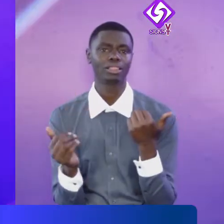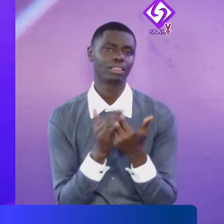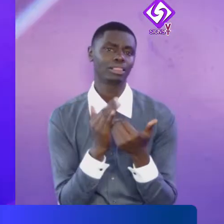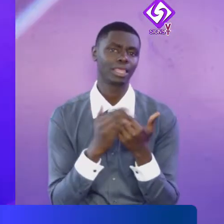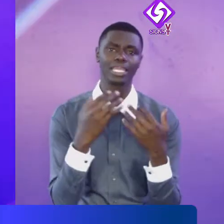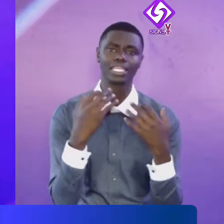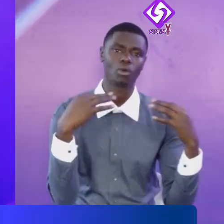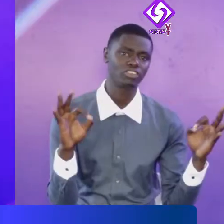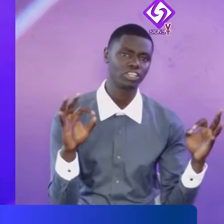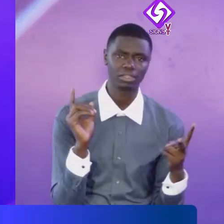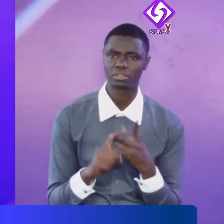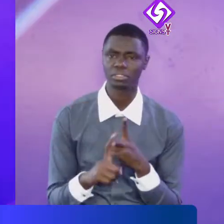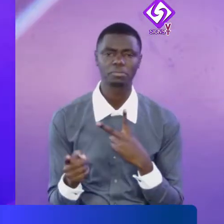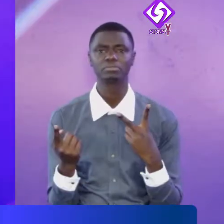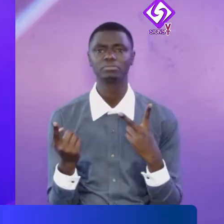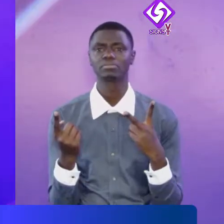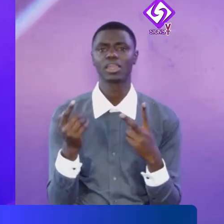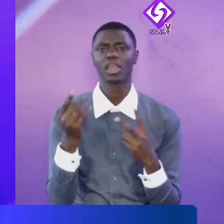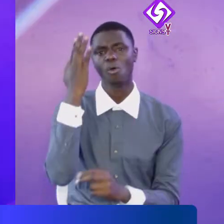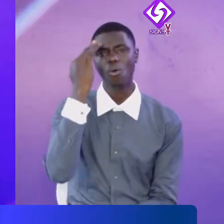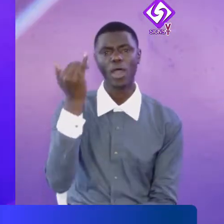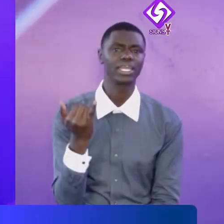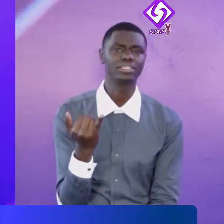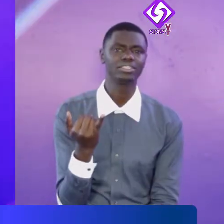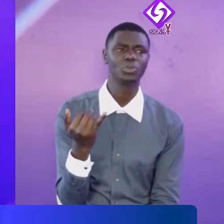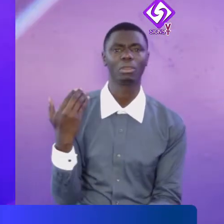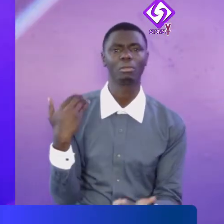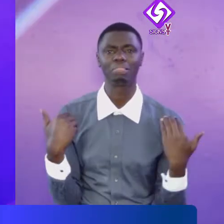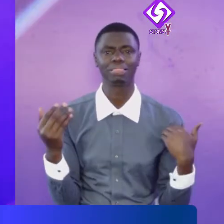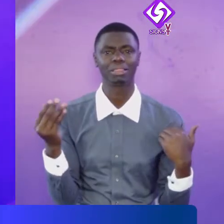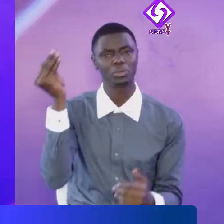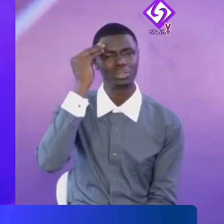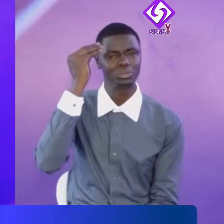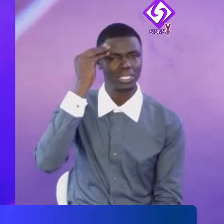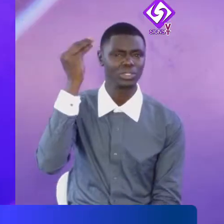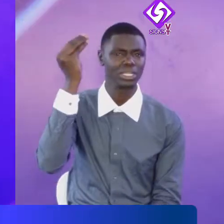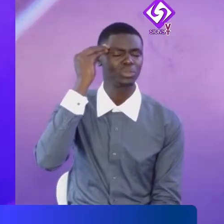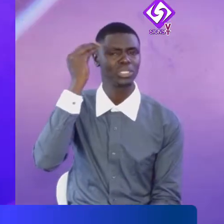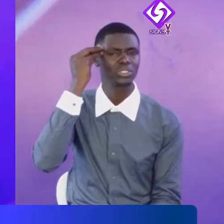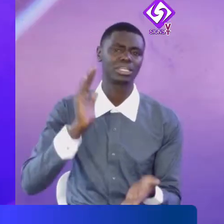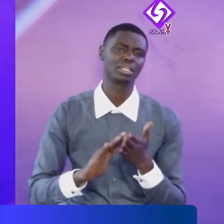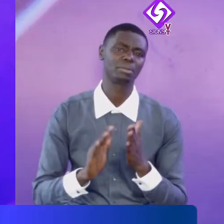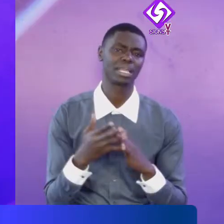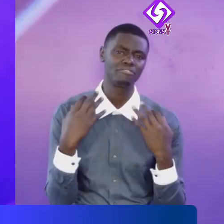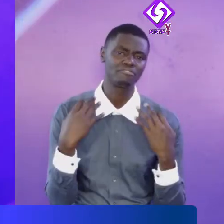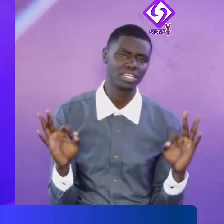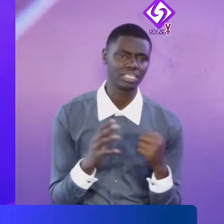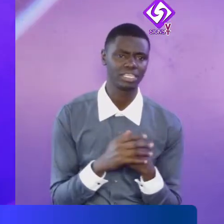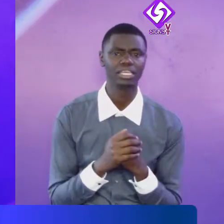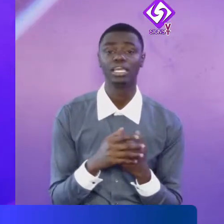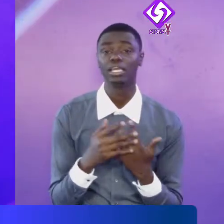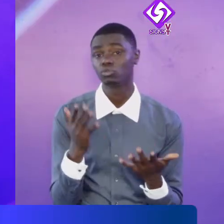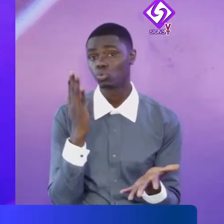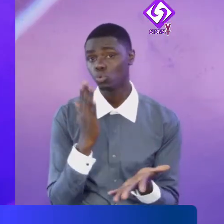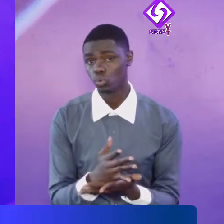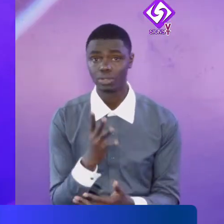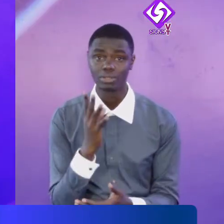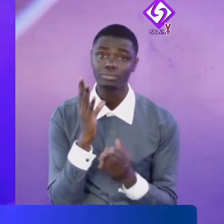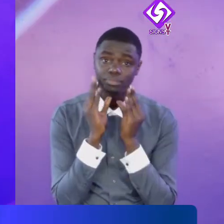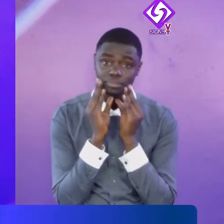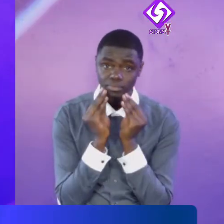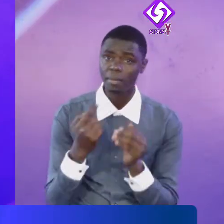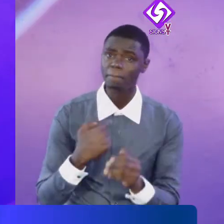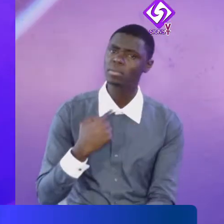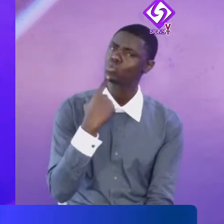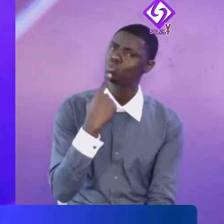free. Why do we have to bother about education? Education will be free. Yeah. In fact, Alan, let me tell you one